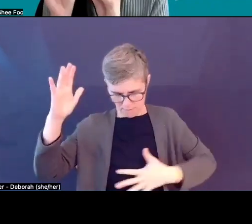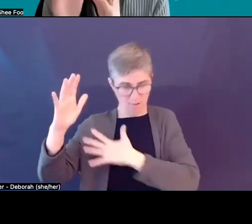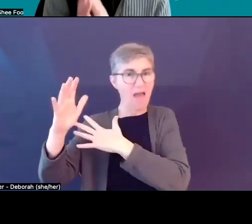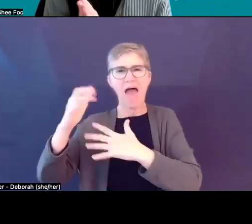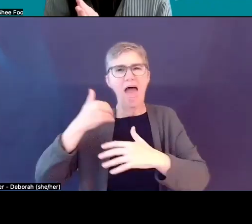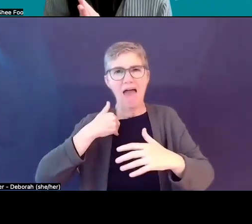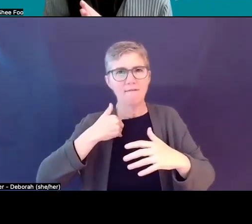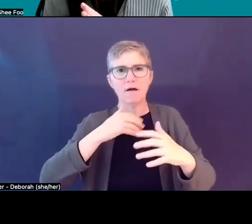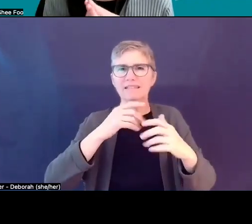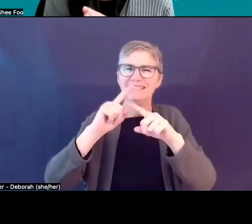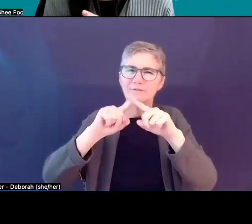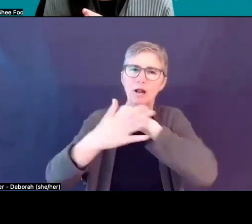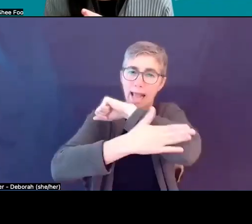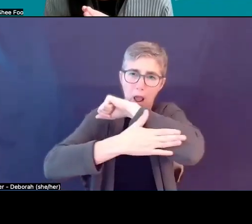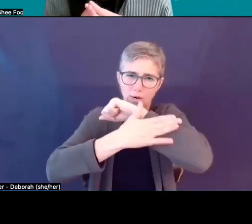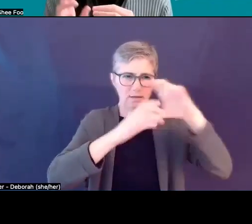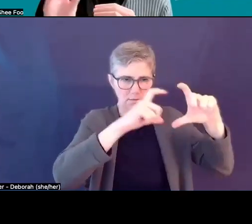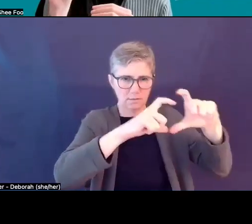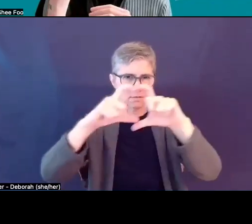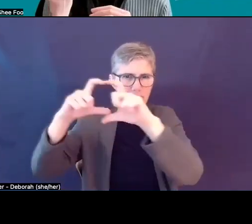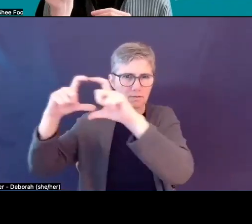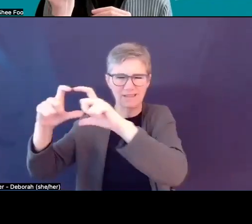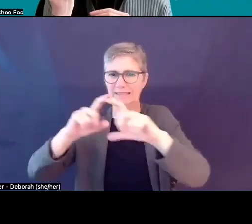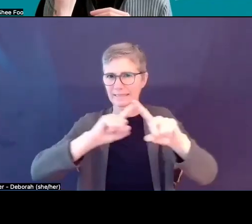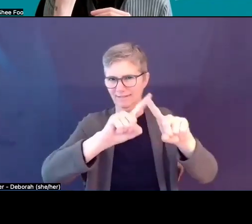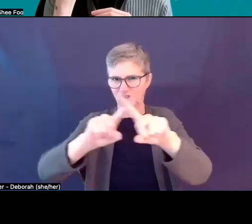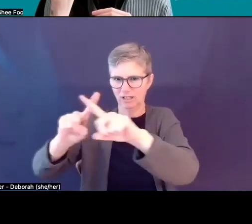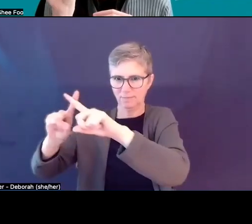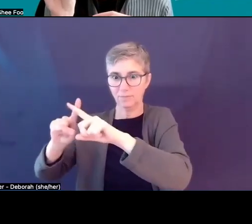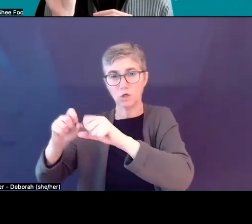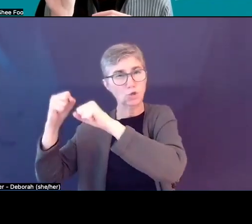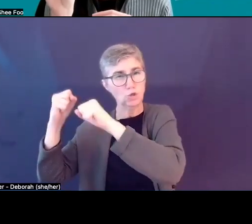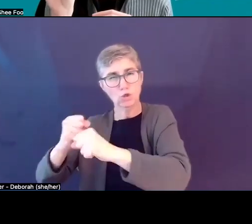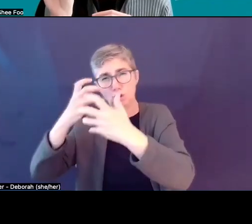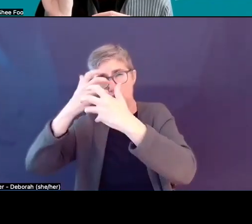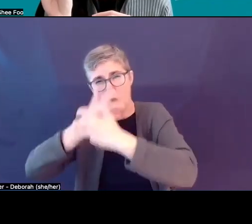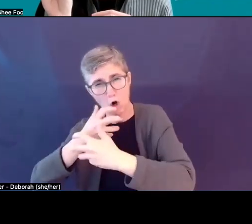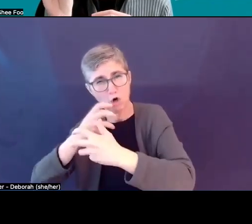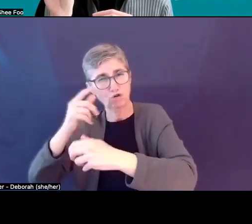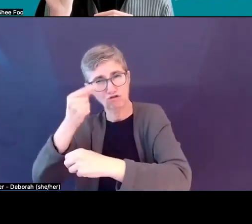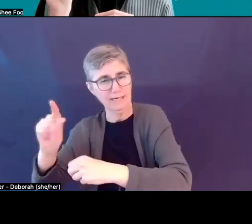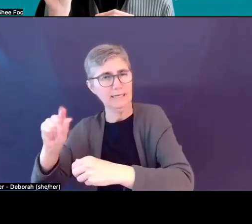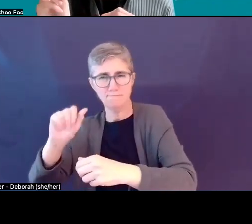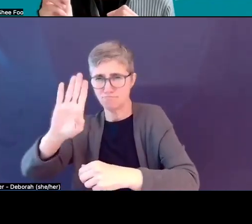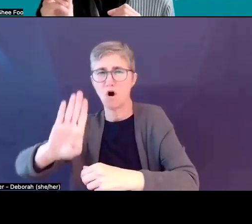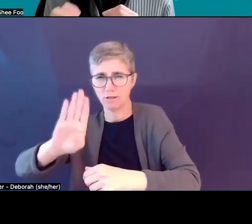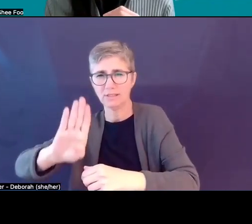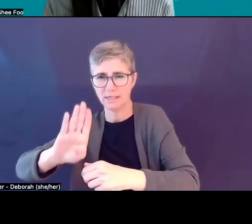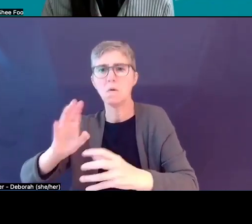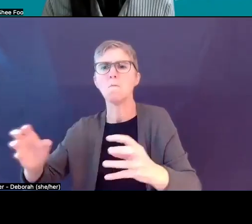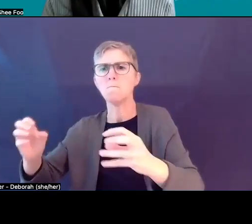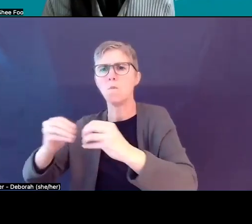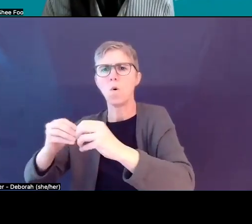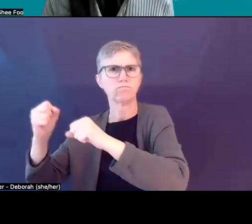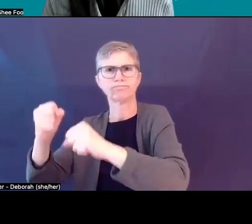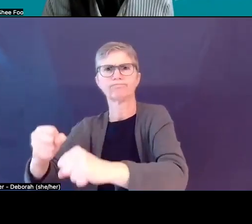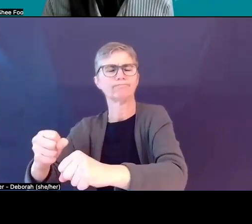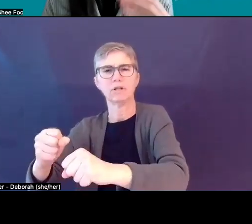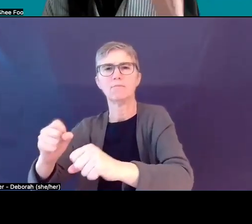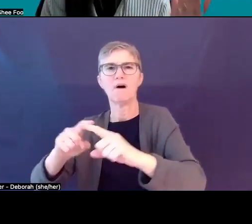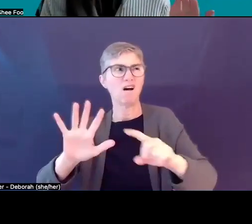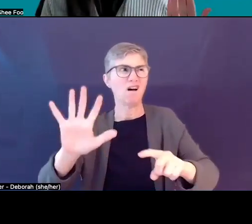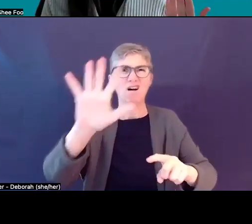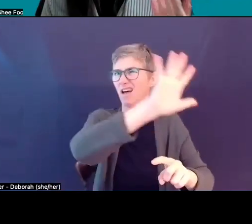use shown by the darker green shade concentrated in the Metro Boston area. Next slide. There